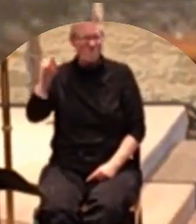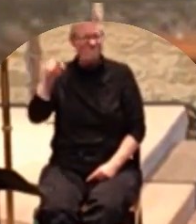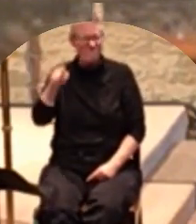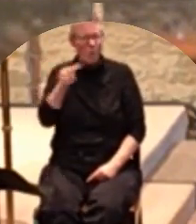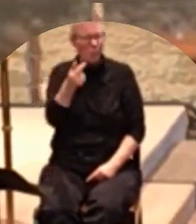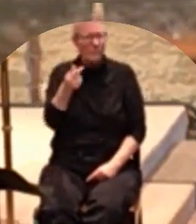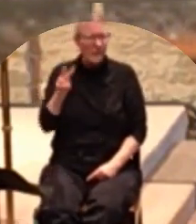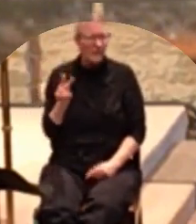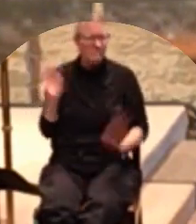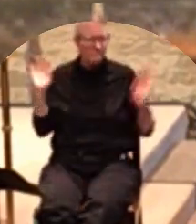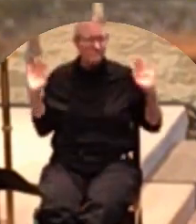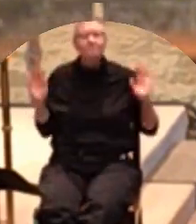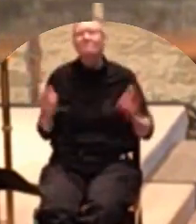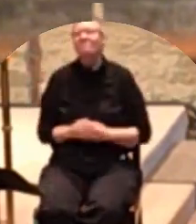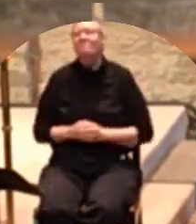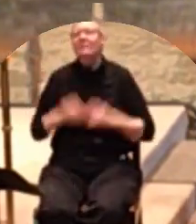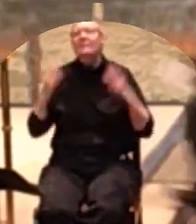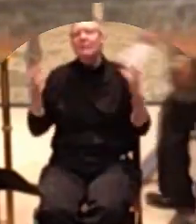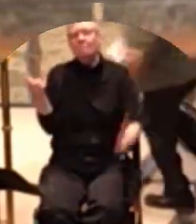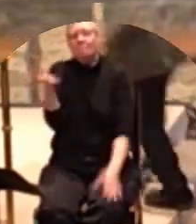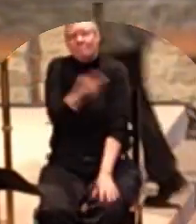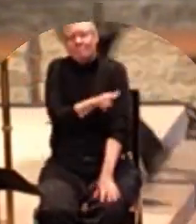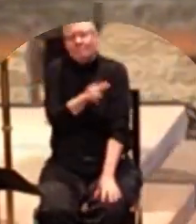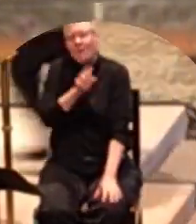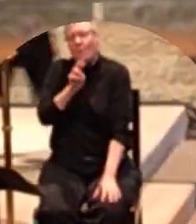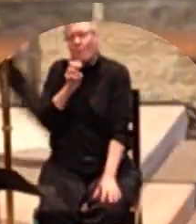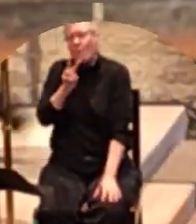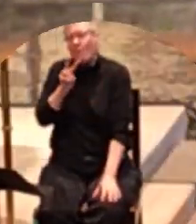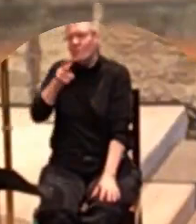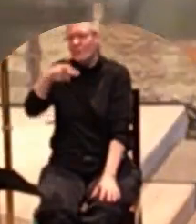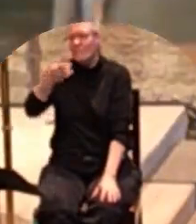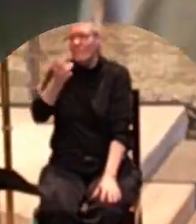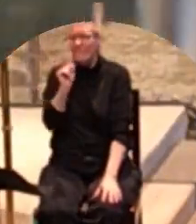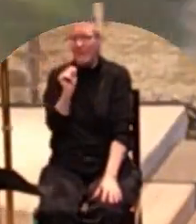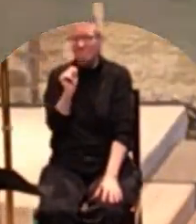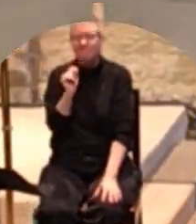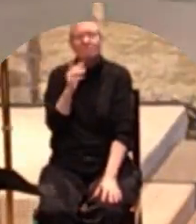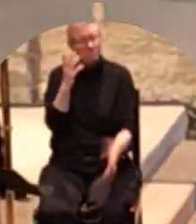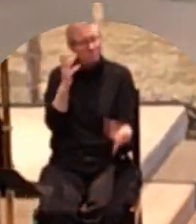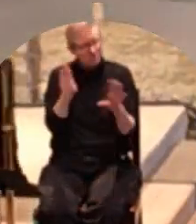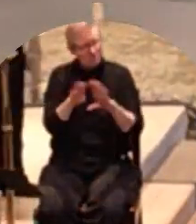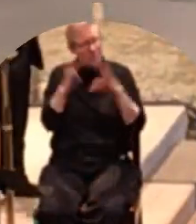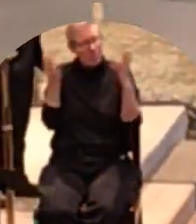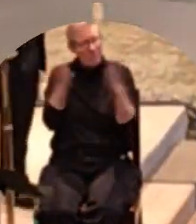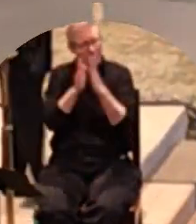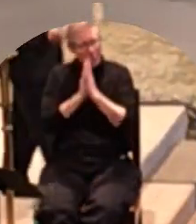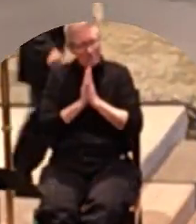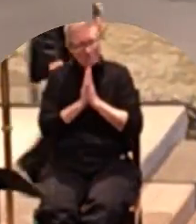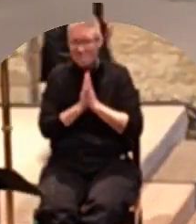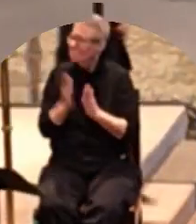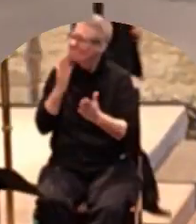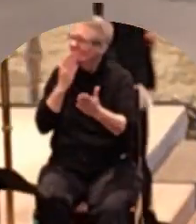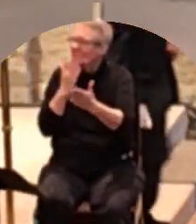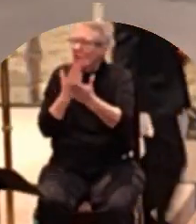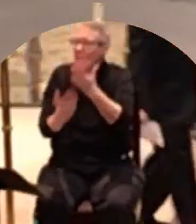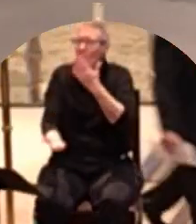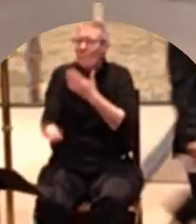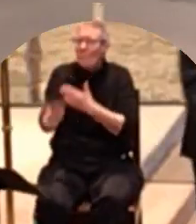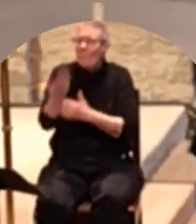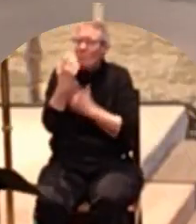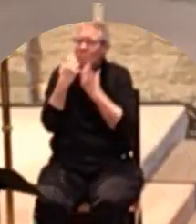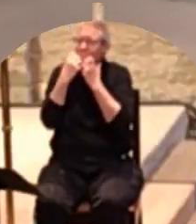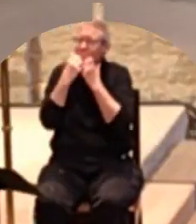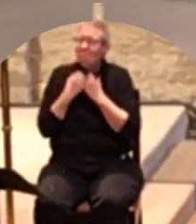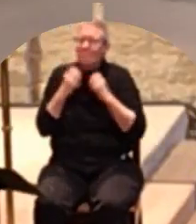So now we will turn to Reverend Pat for a opening prayer. Good morning, beloved family and friends. And